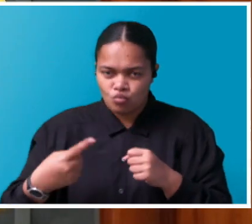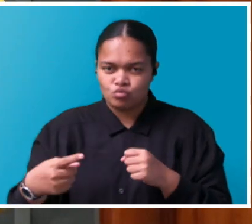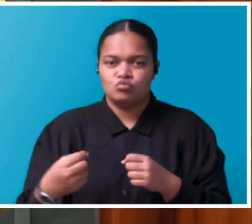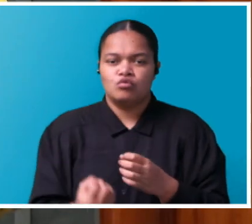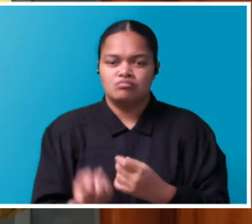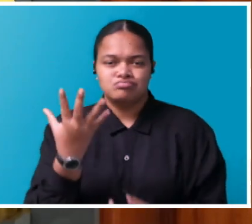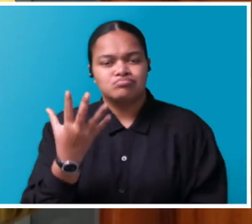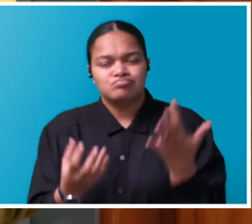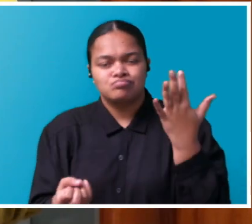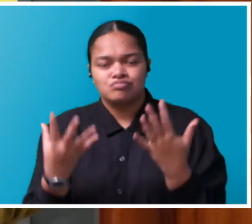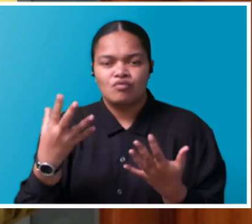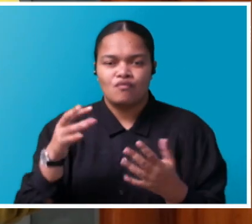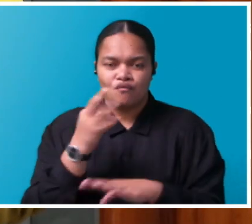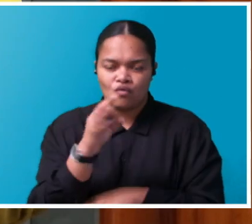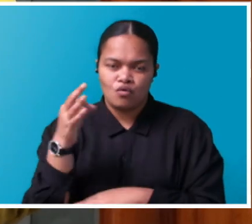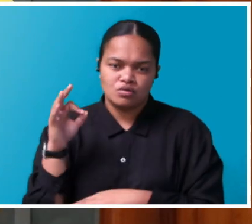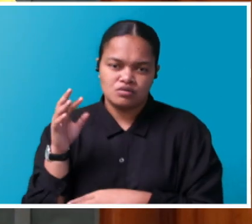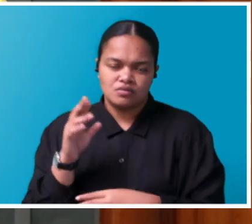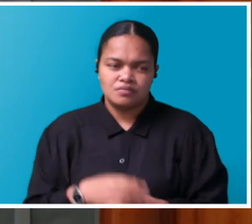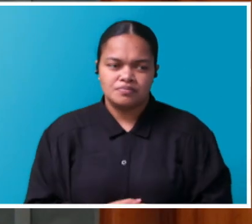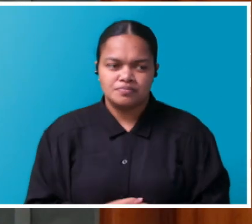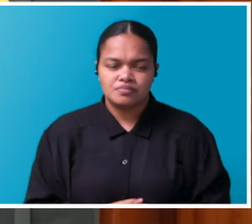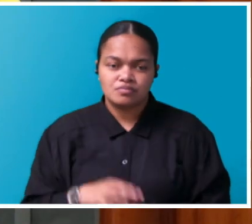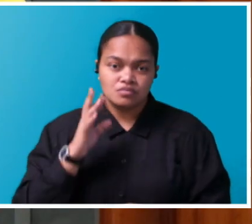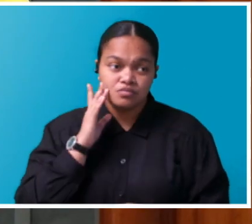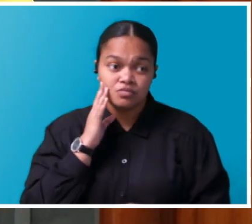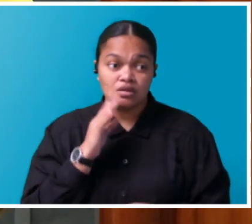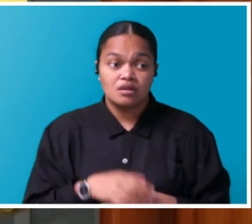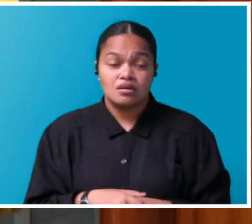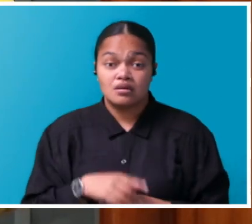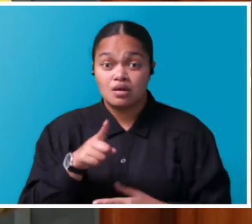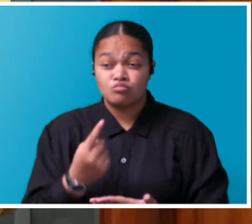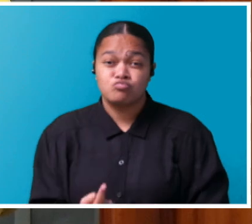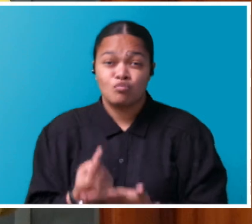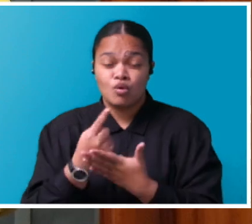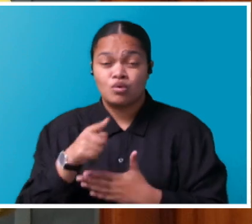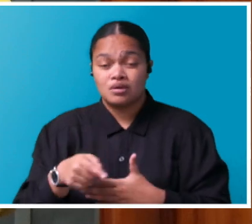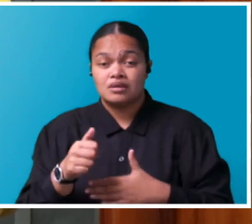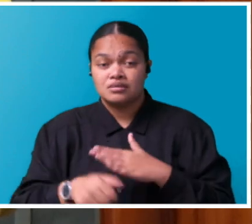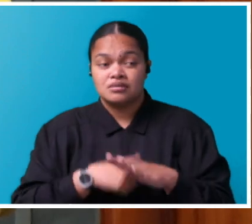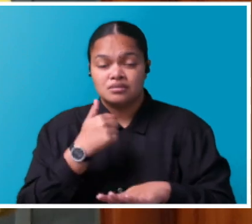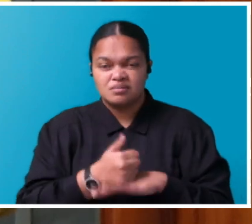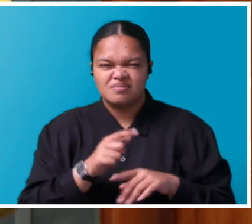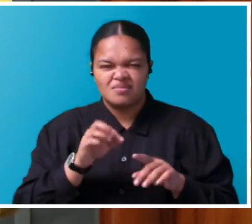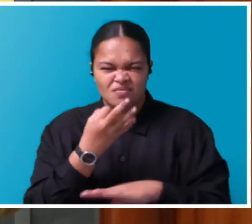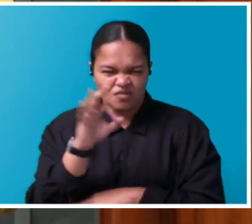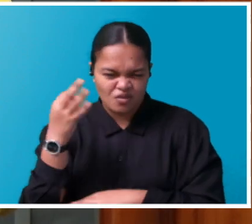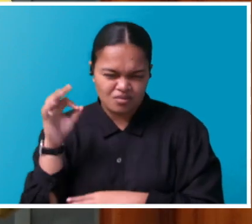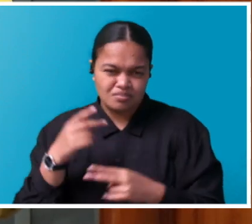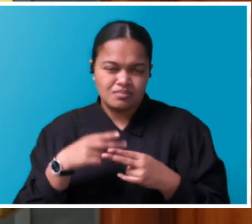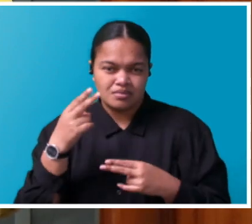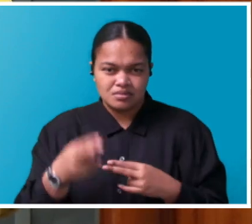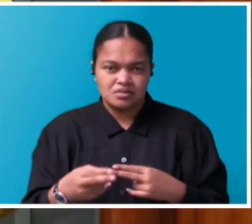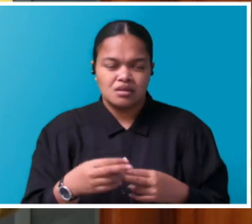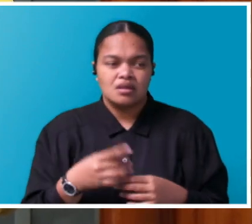tropical forest as forest carbon sinks. While the nuance is to promote the establishment of alternative forest plantation sources